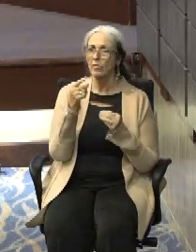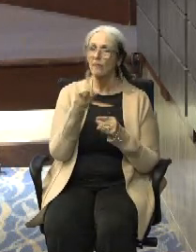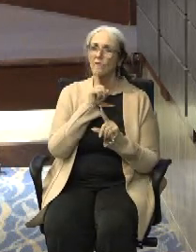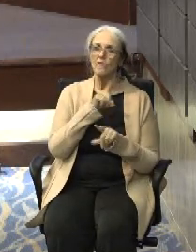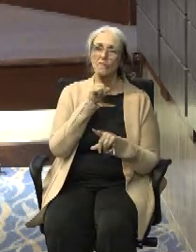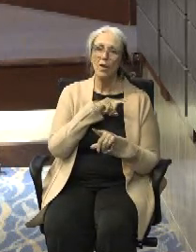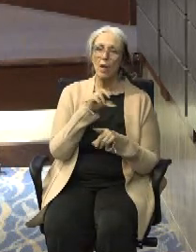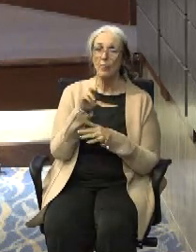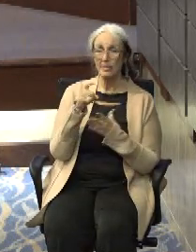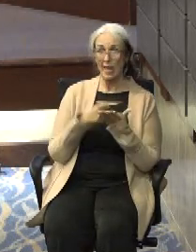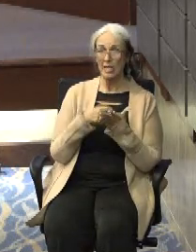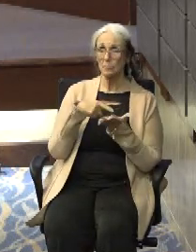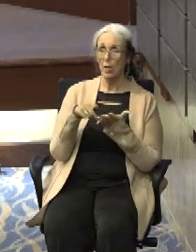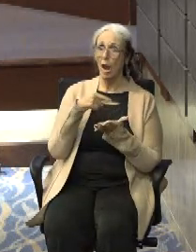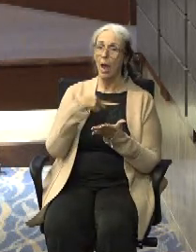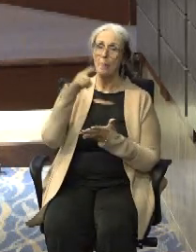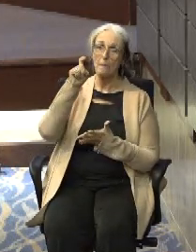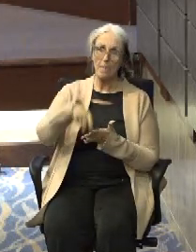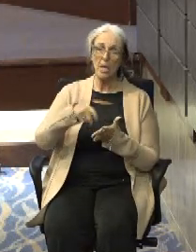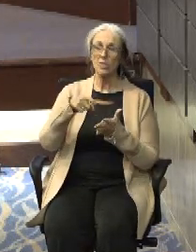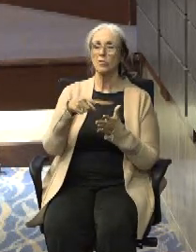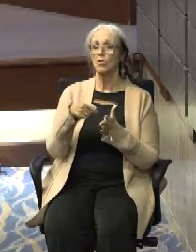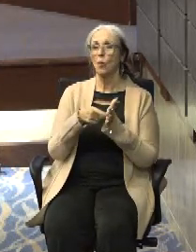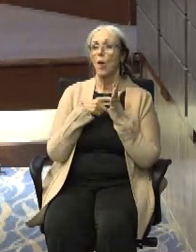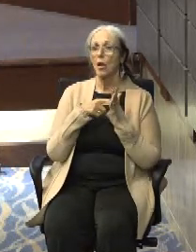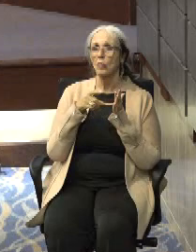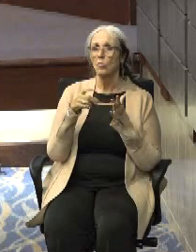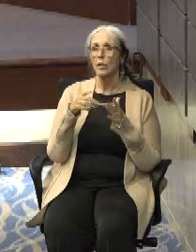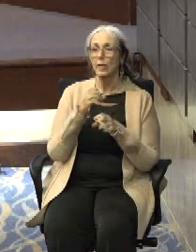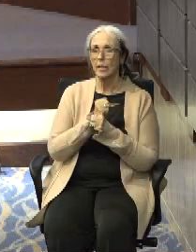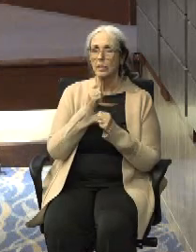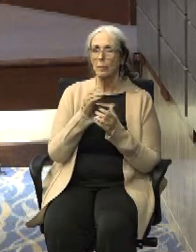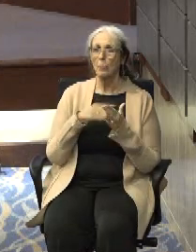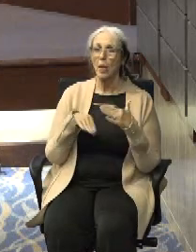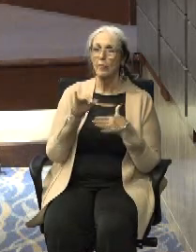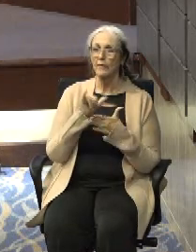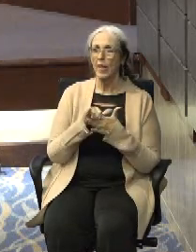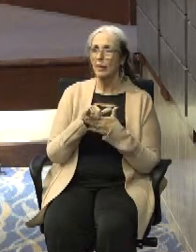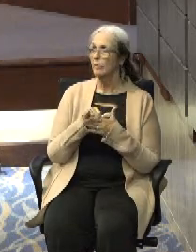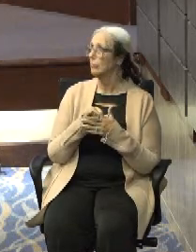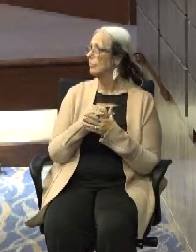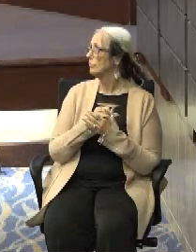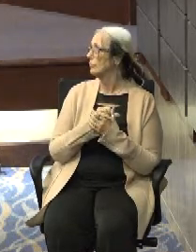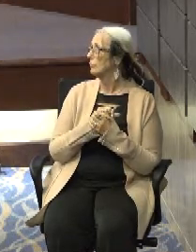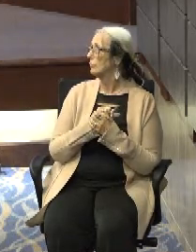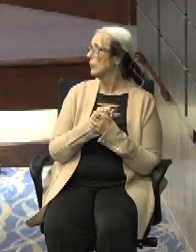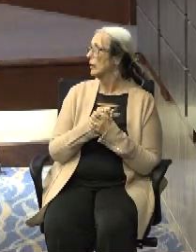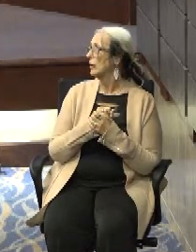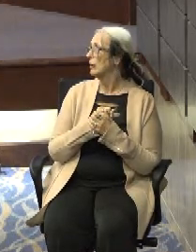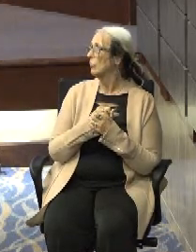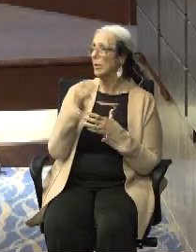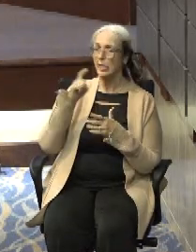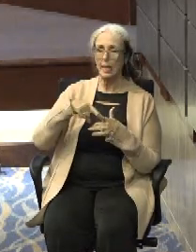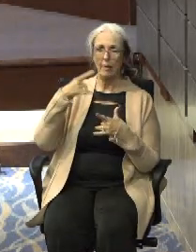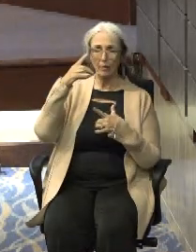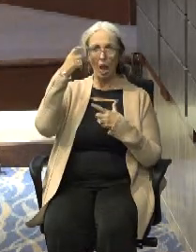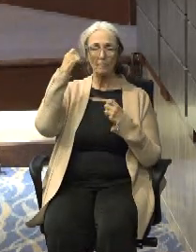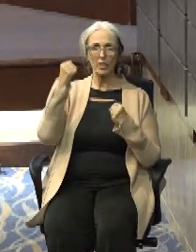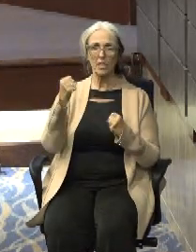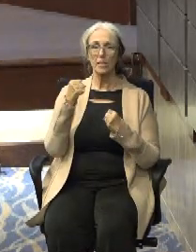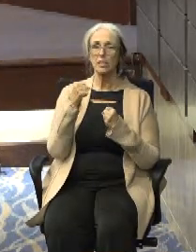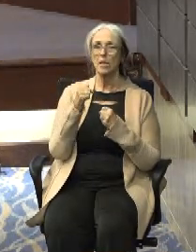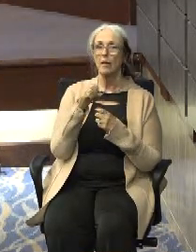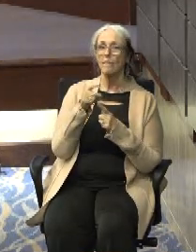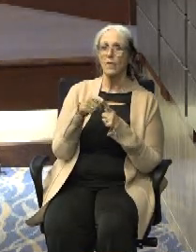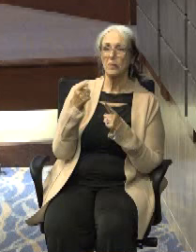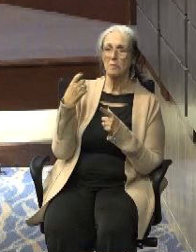a taxpayer, I must insist that we get to the bottom of it. Ms. Eggers, you're about out of your time if you could wrap up. We need to have confidence that the information provided by the